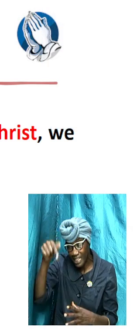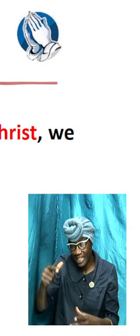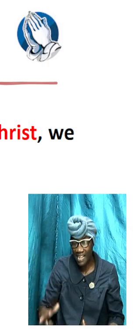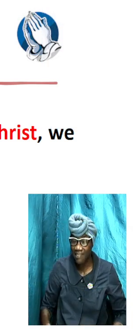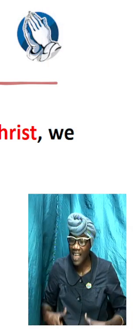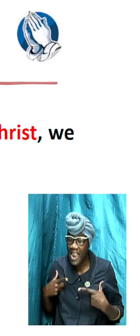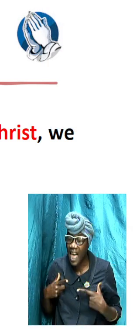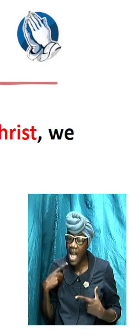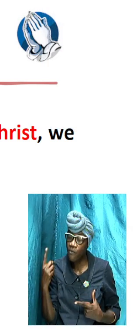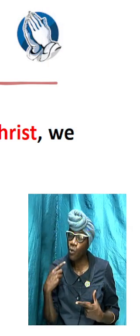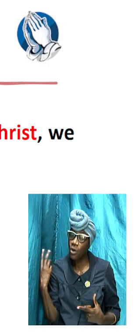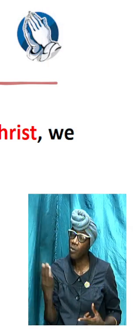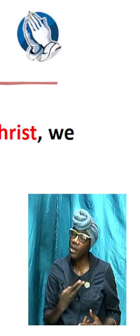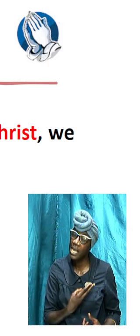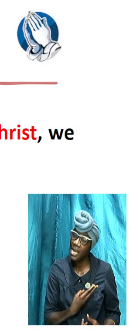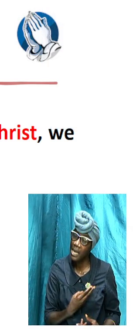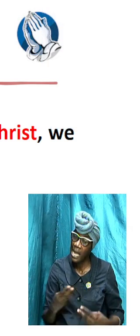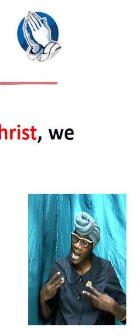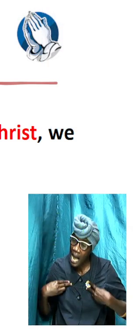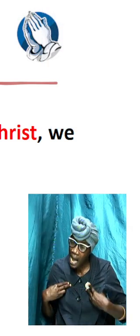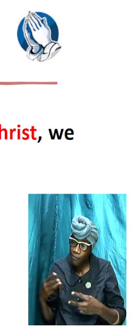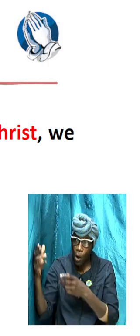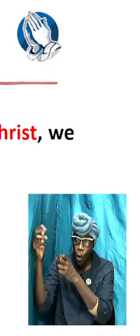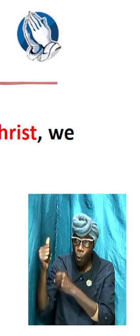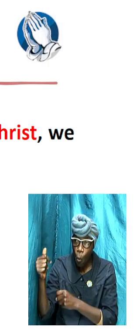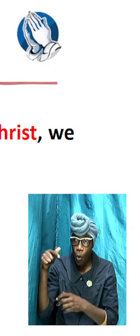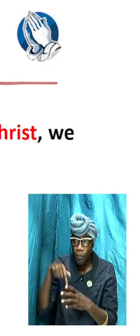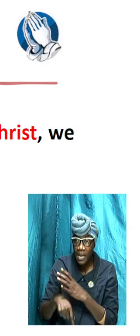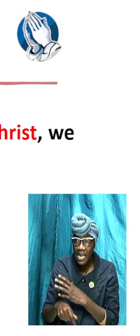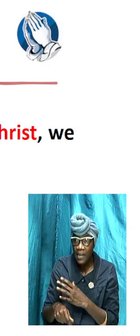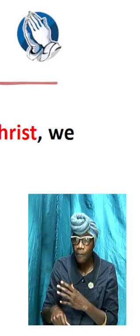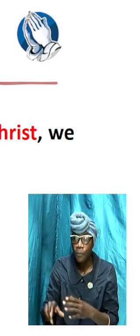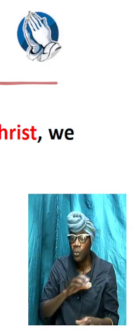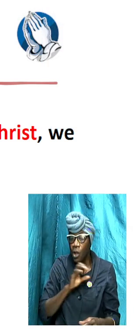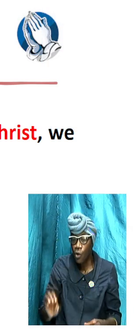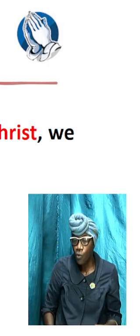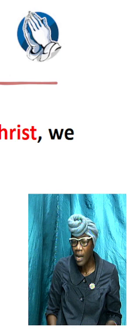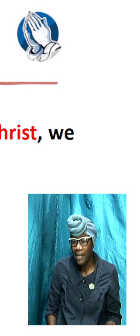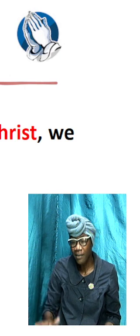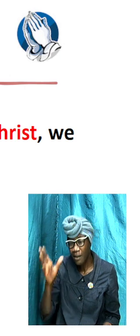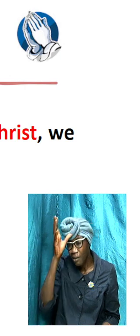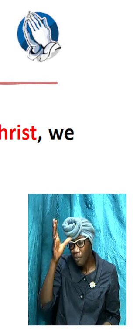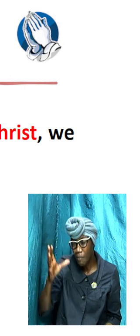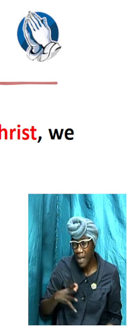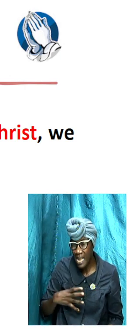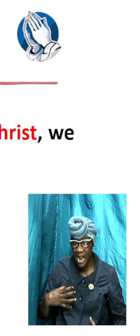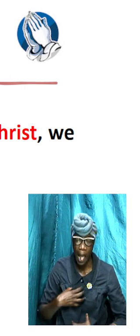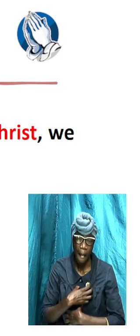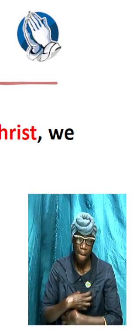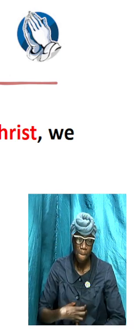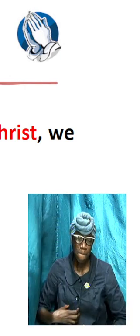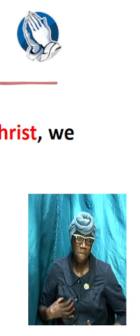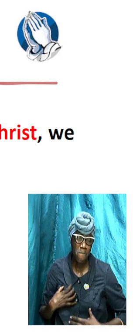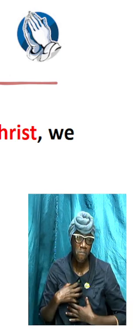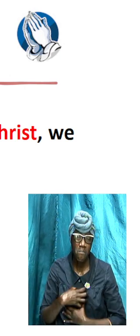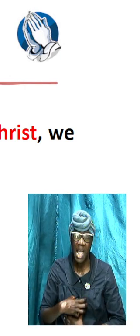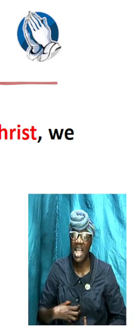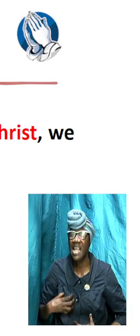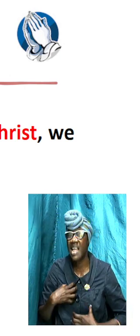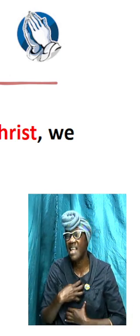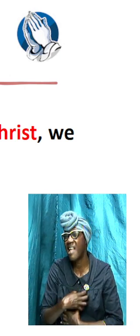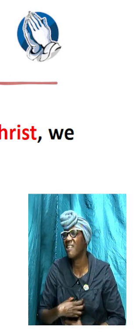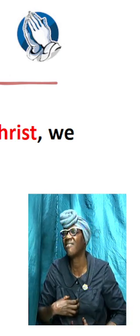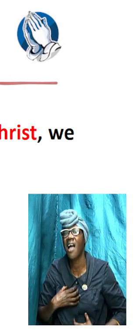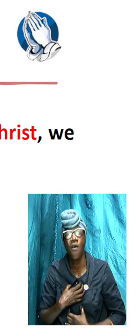we have hope in Christ, we are of men most miserable. Praise God. Paul only applied